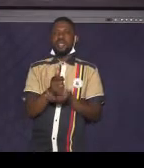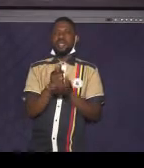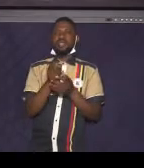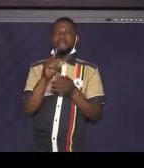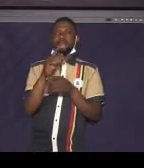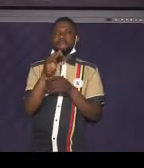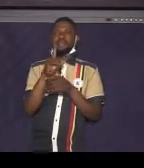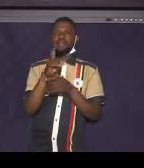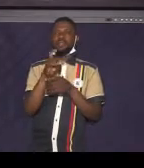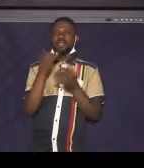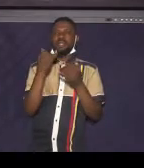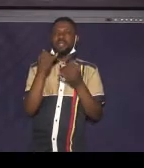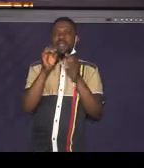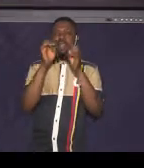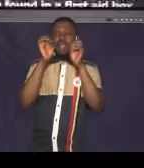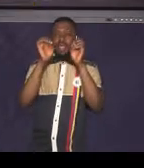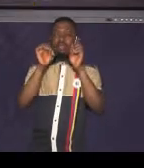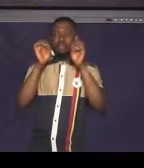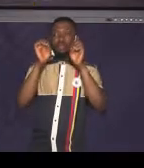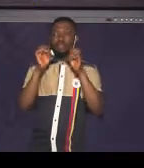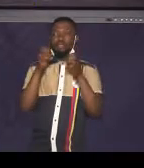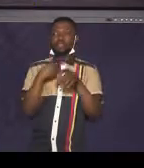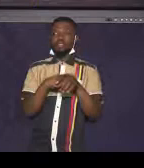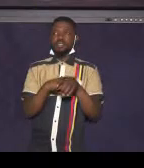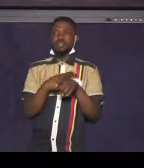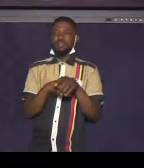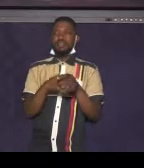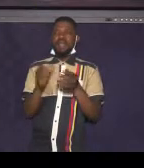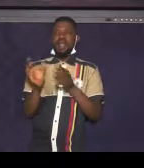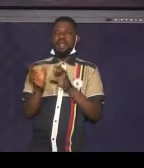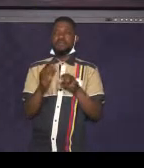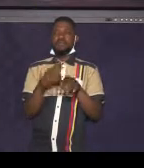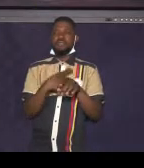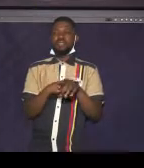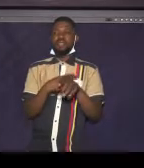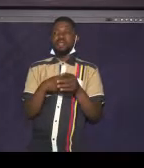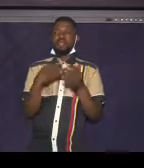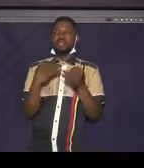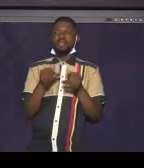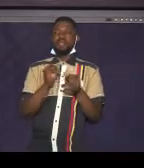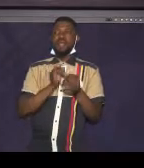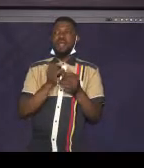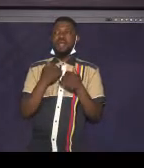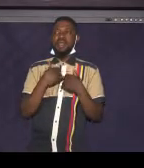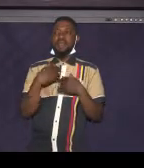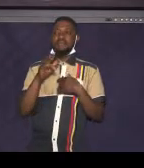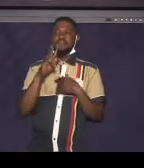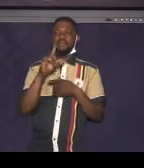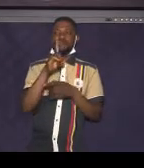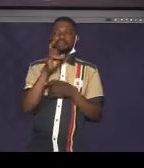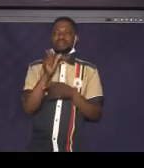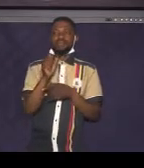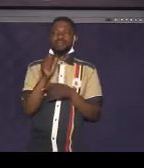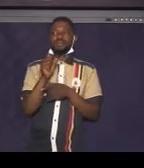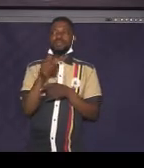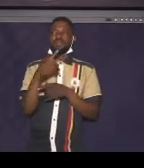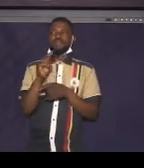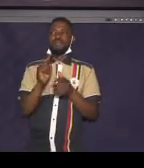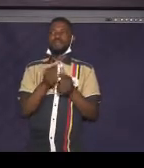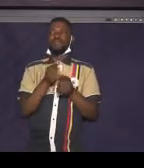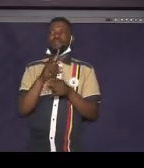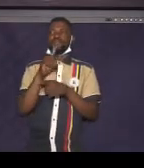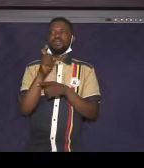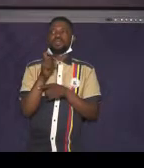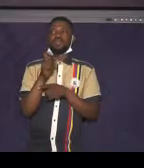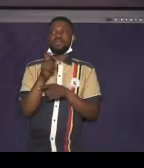box. Evaluation time, activity time. Now, I have 3 questions. The